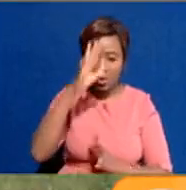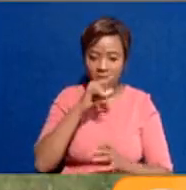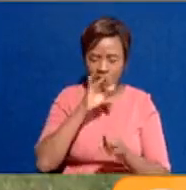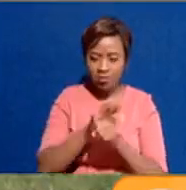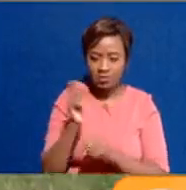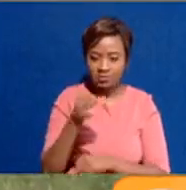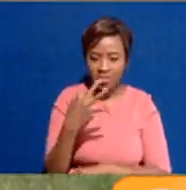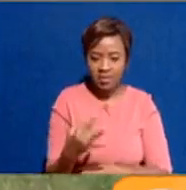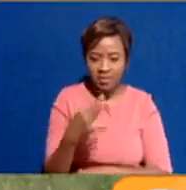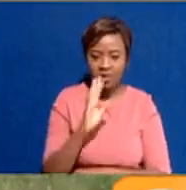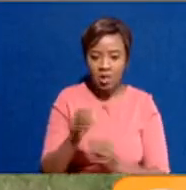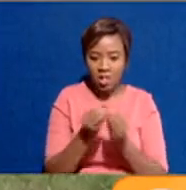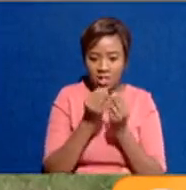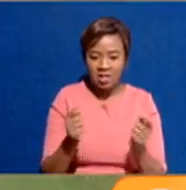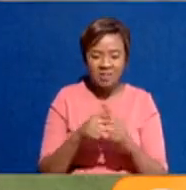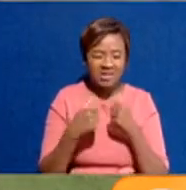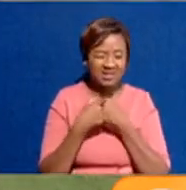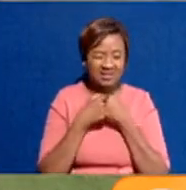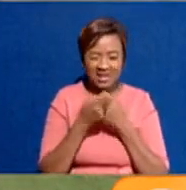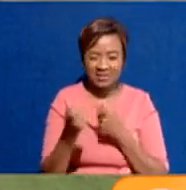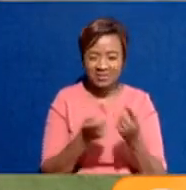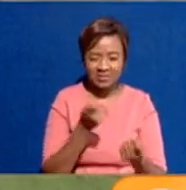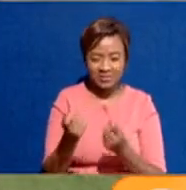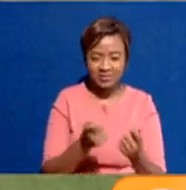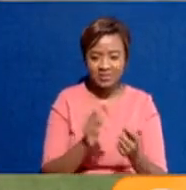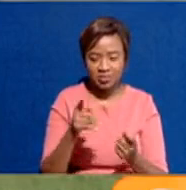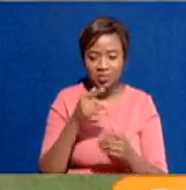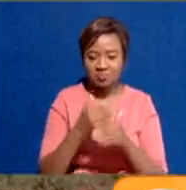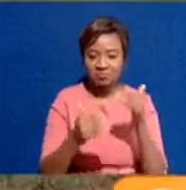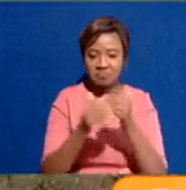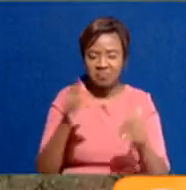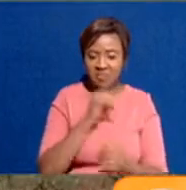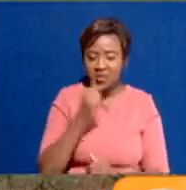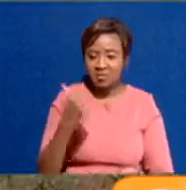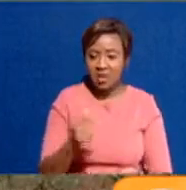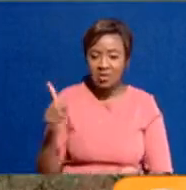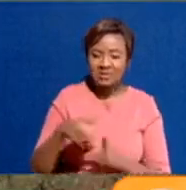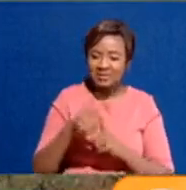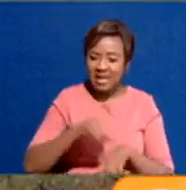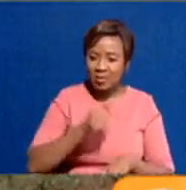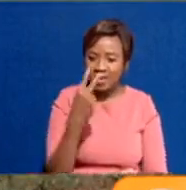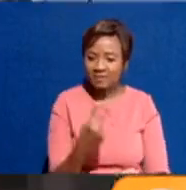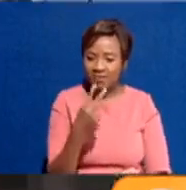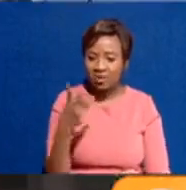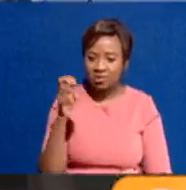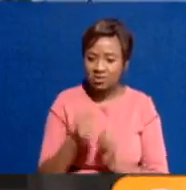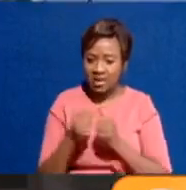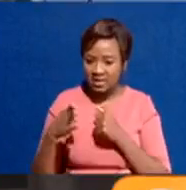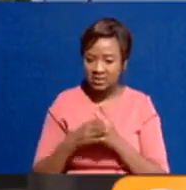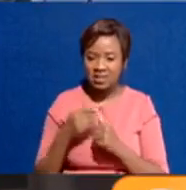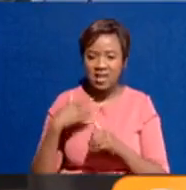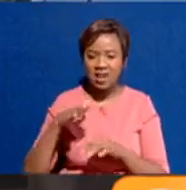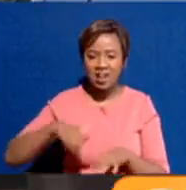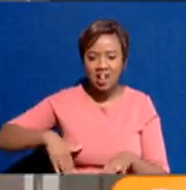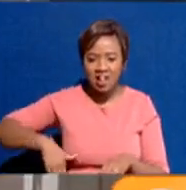ready in March, but due to challenges, the construction has been delayed. The construction of the stadium started in February 2019 and stalled